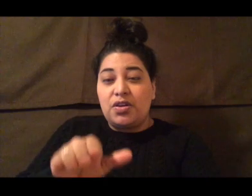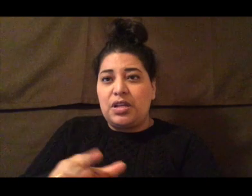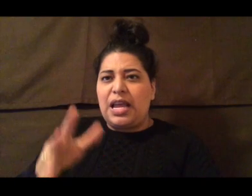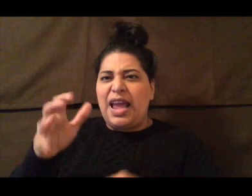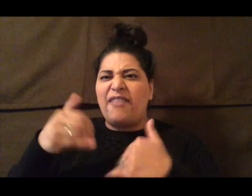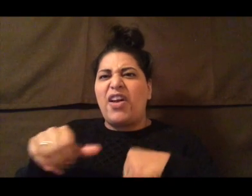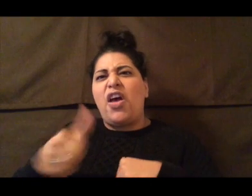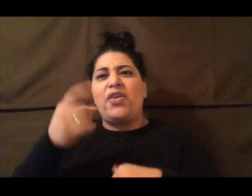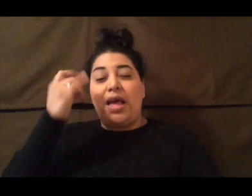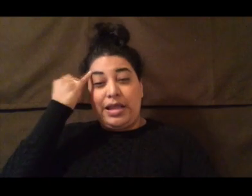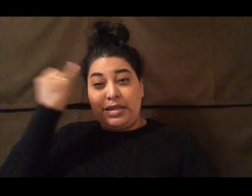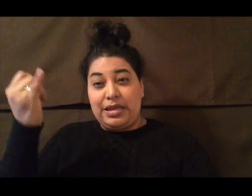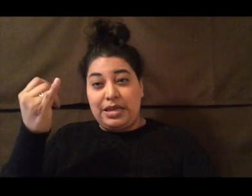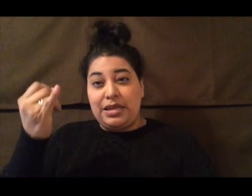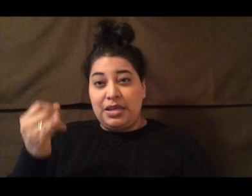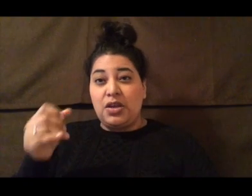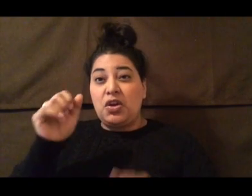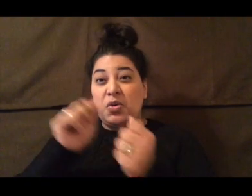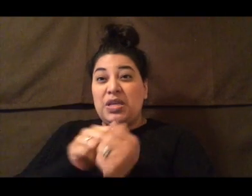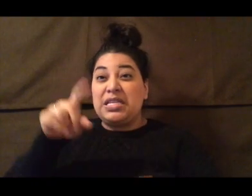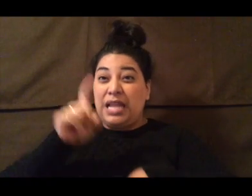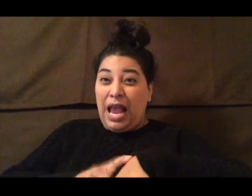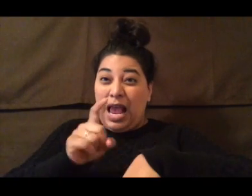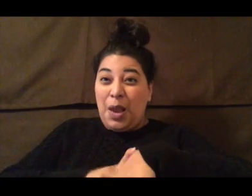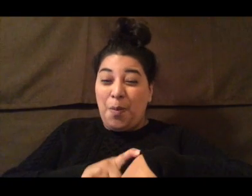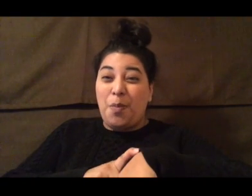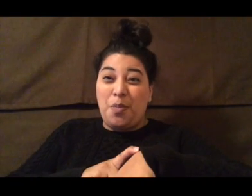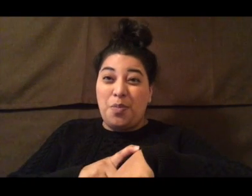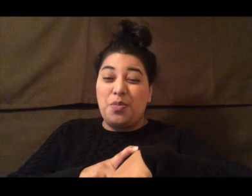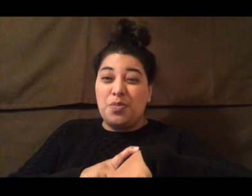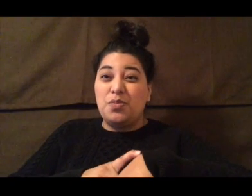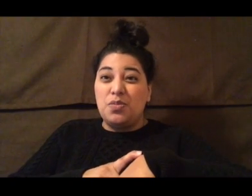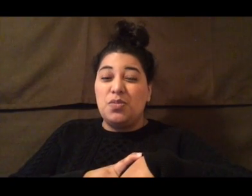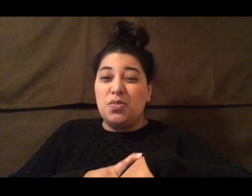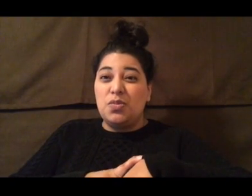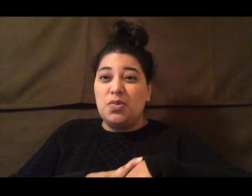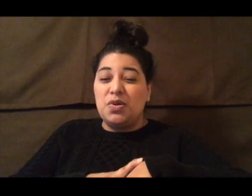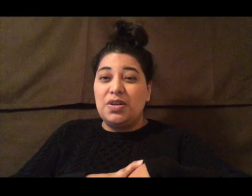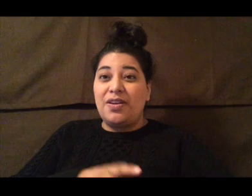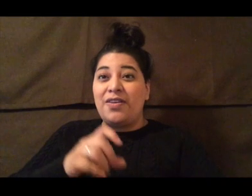it. So I just want you to watch again really quick, because with time,